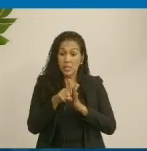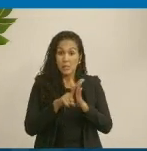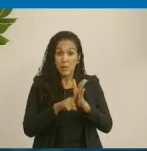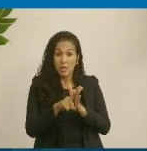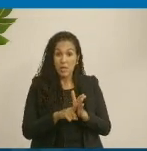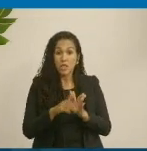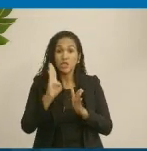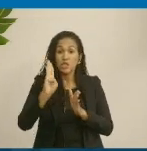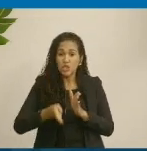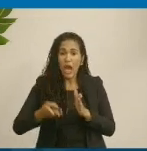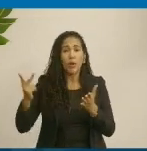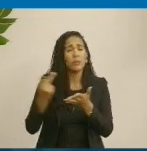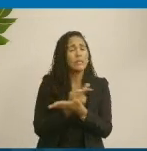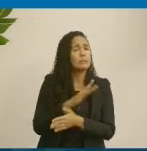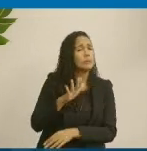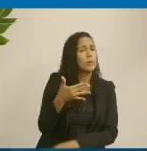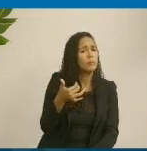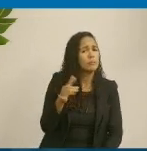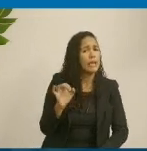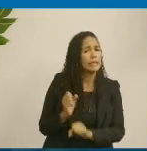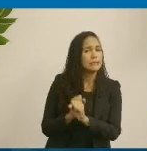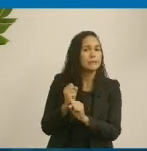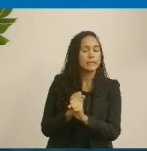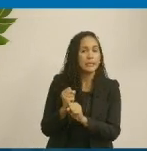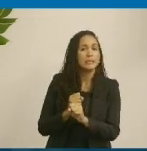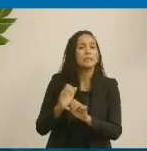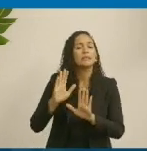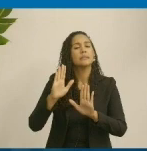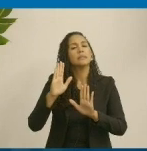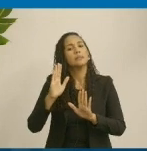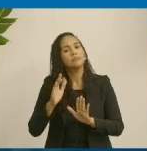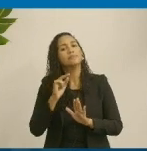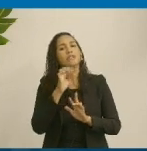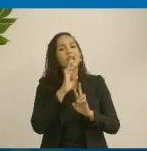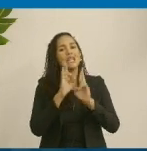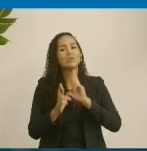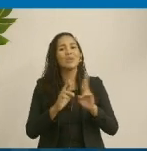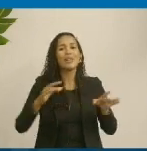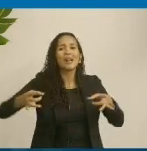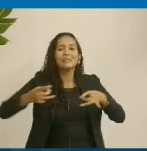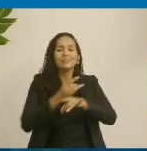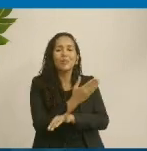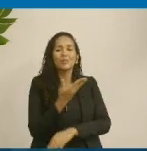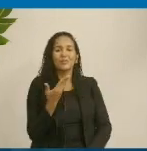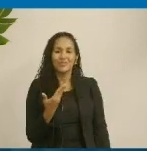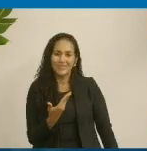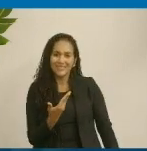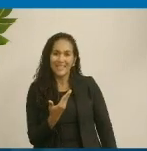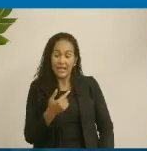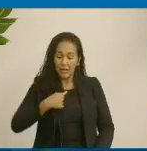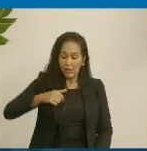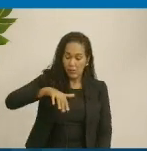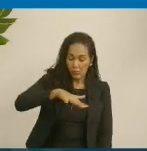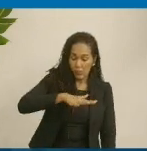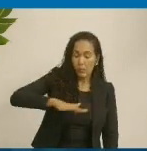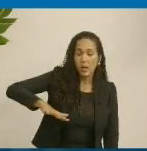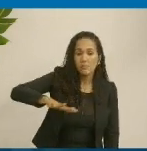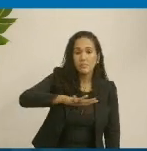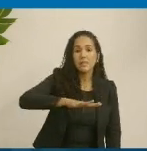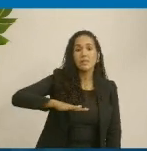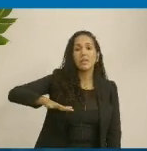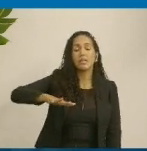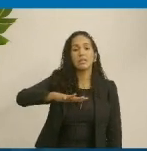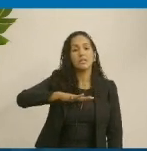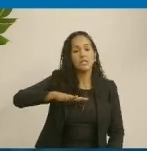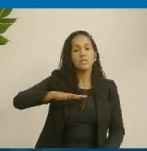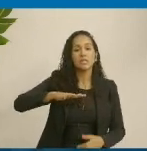years. And culminated in all of this. Health environment, obviously, yes, that is the next part that we will be